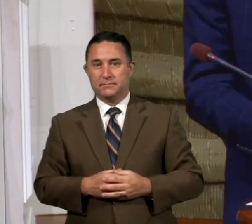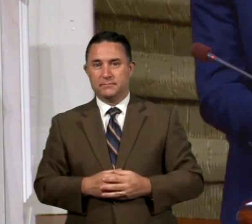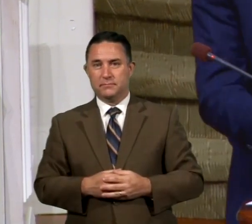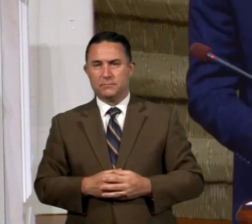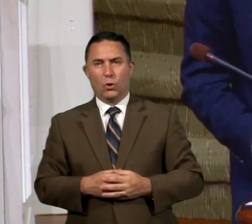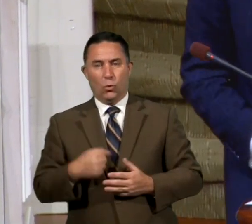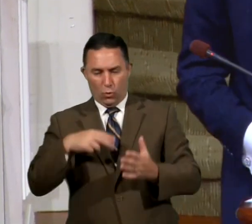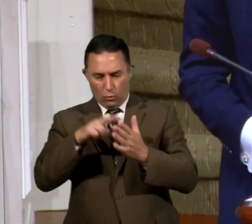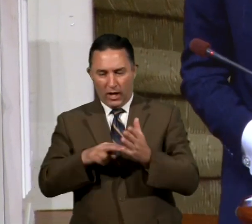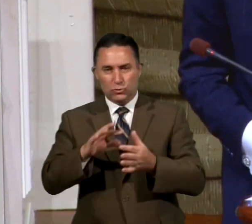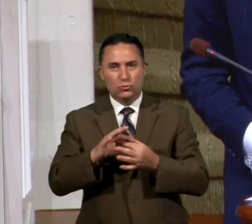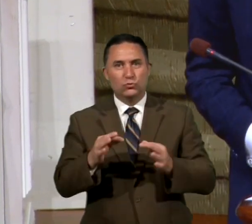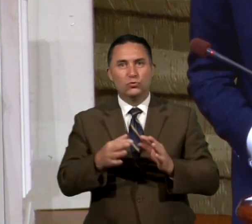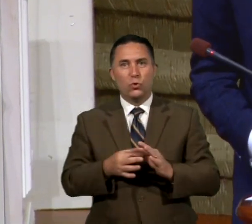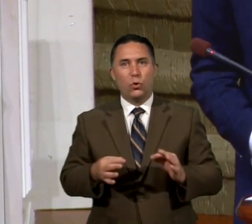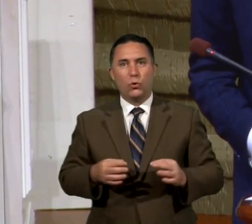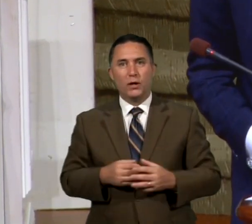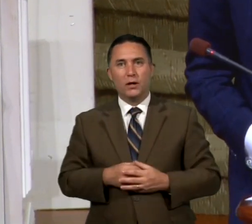We just read a story